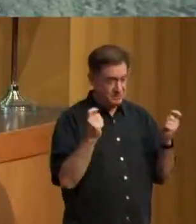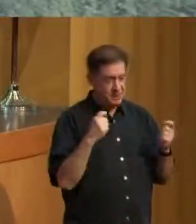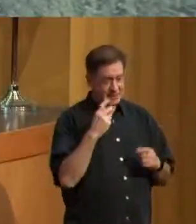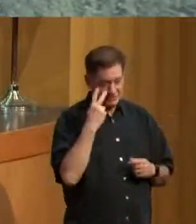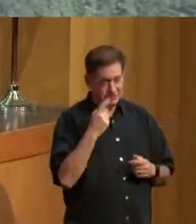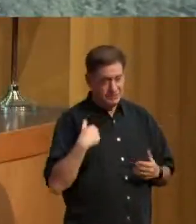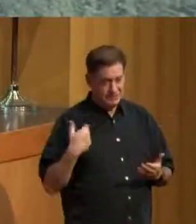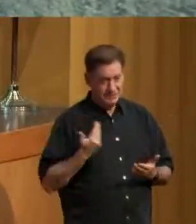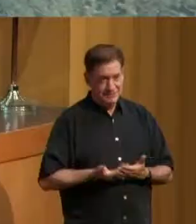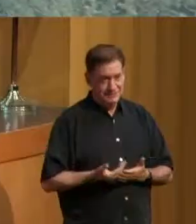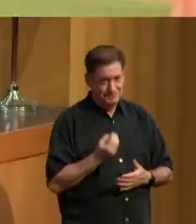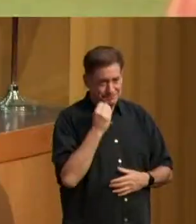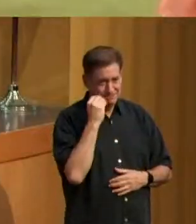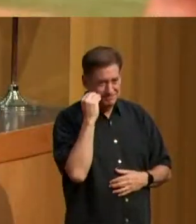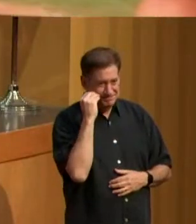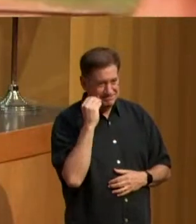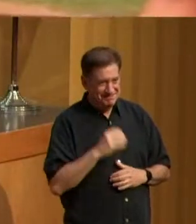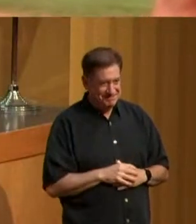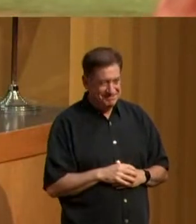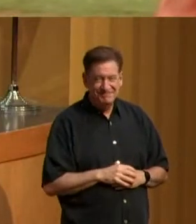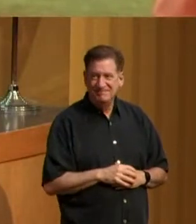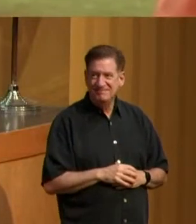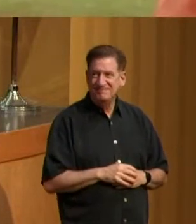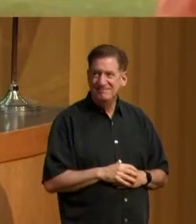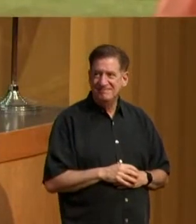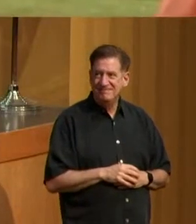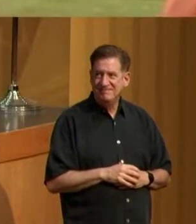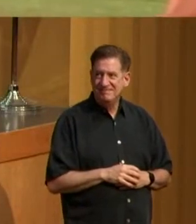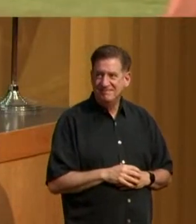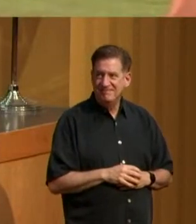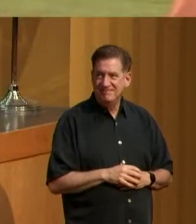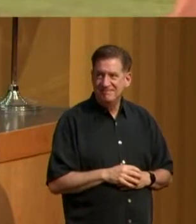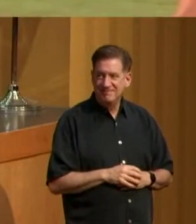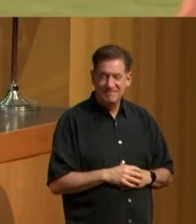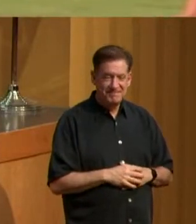home. Hey, you been here before, Tim? Come on,